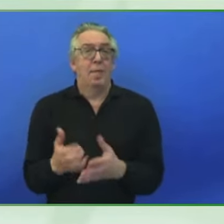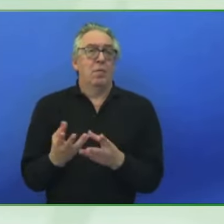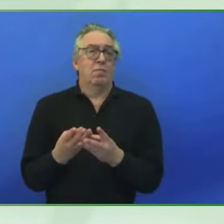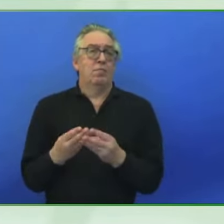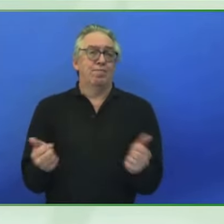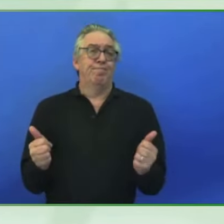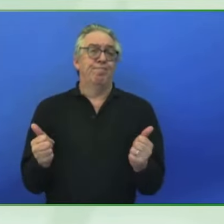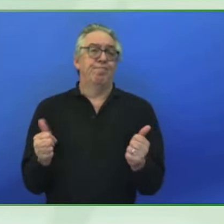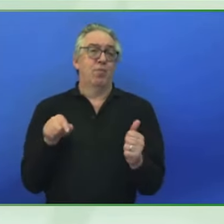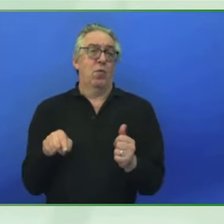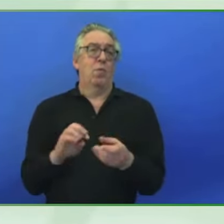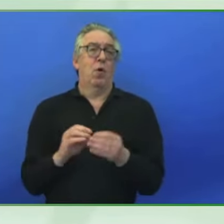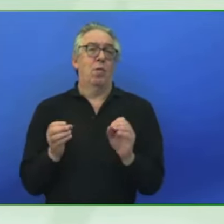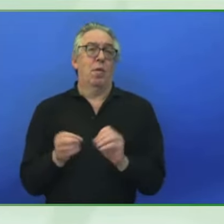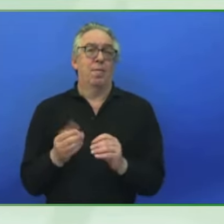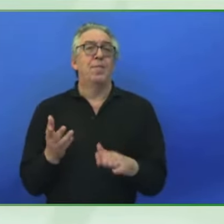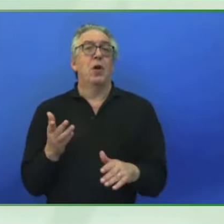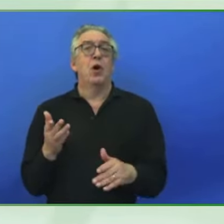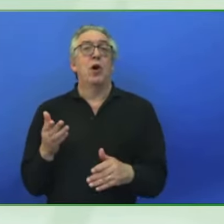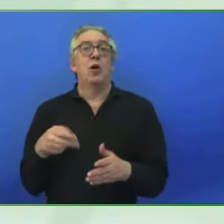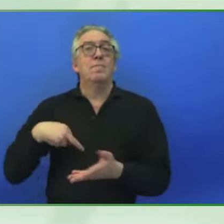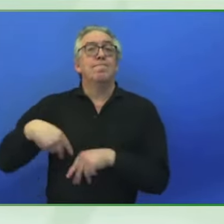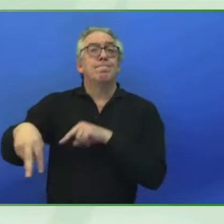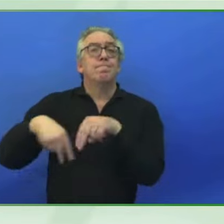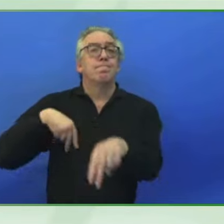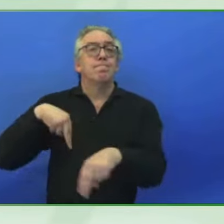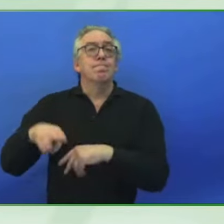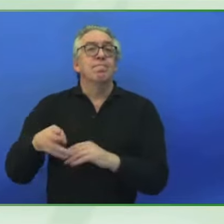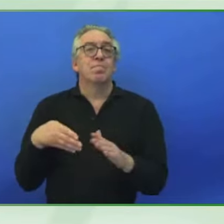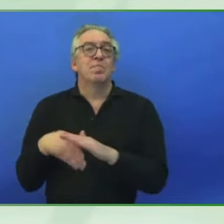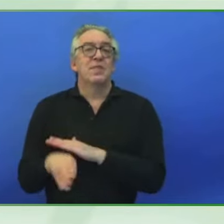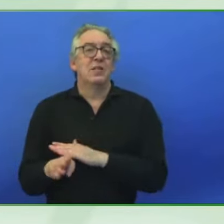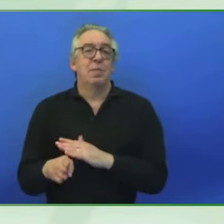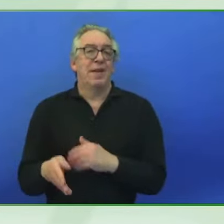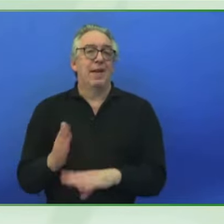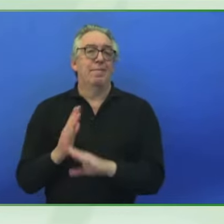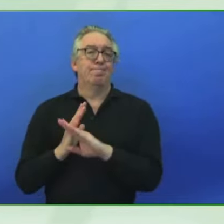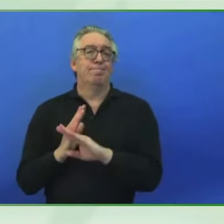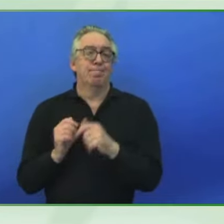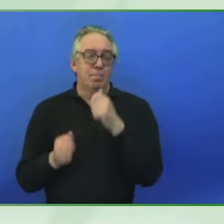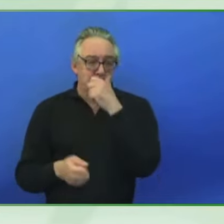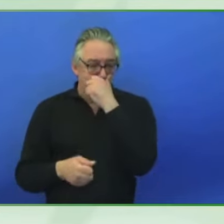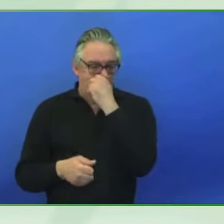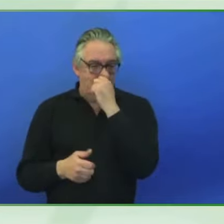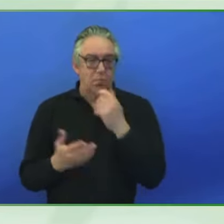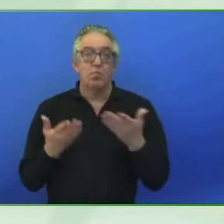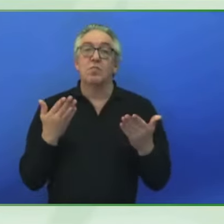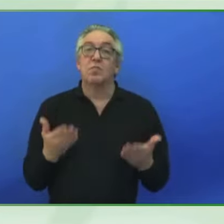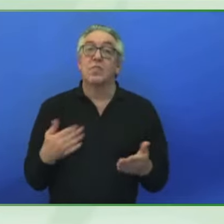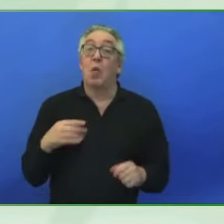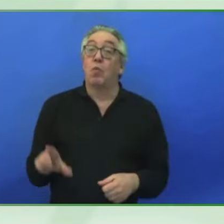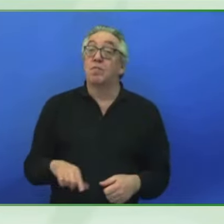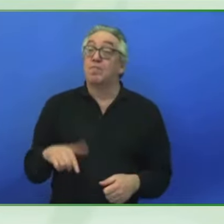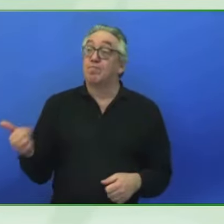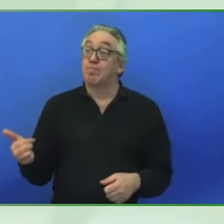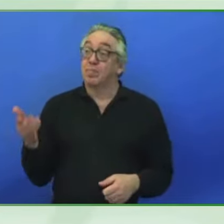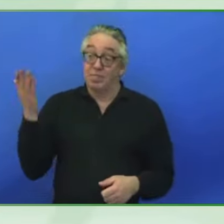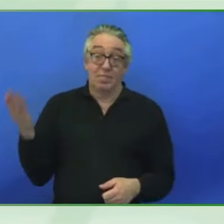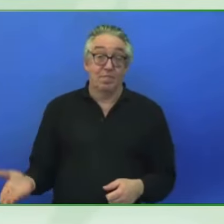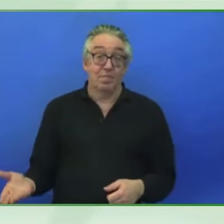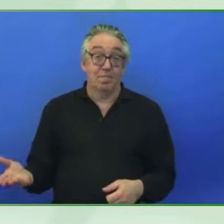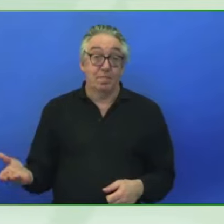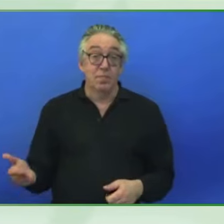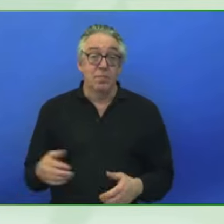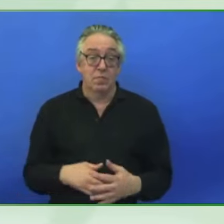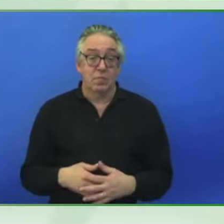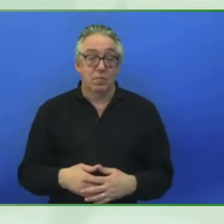sidewalks. So with that, I'd like to Hector, pull in you for some discussion. Again, first, thank